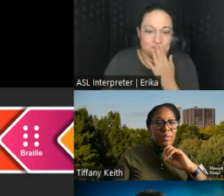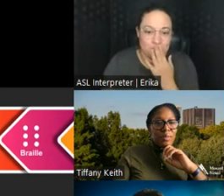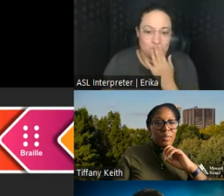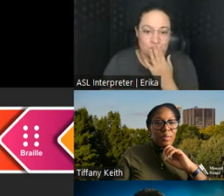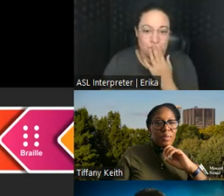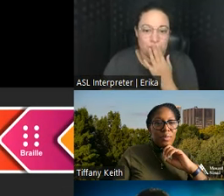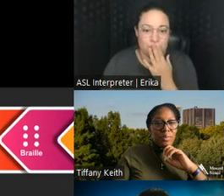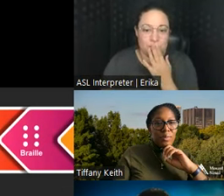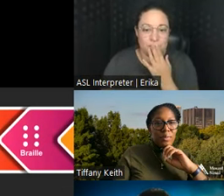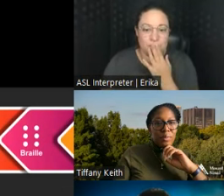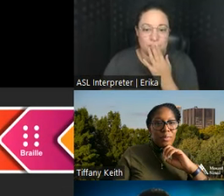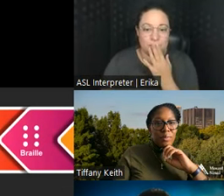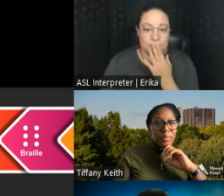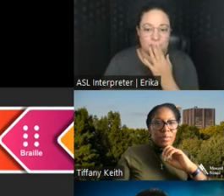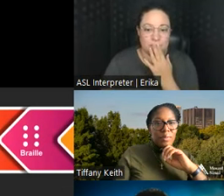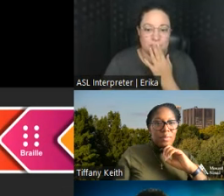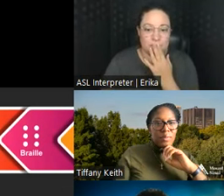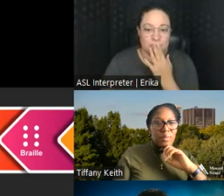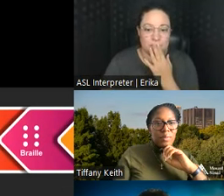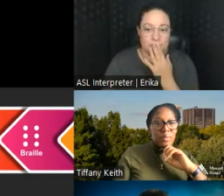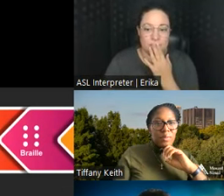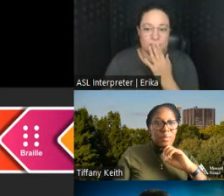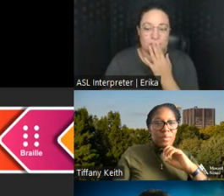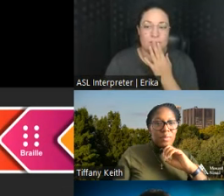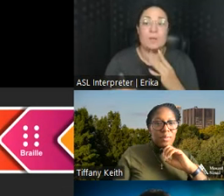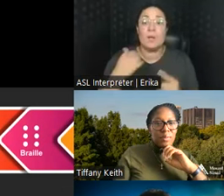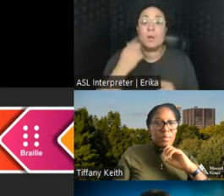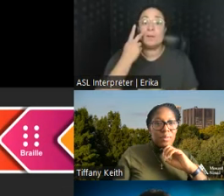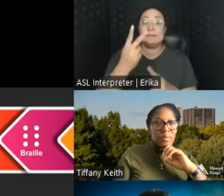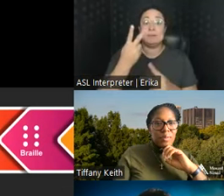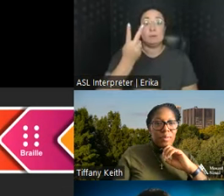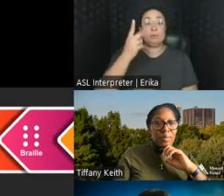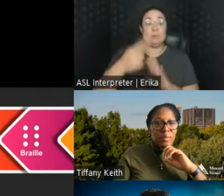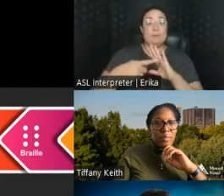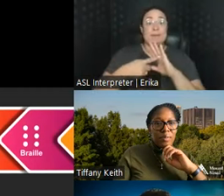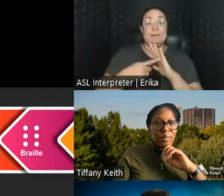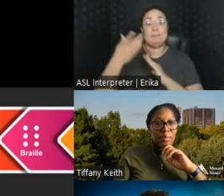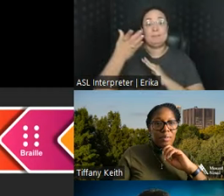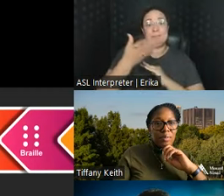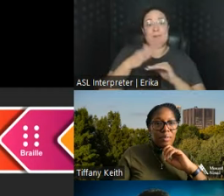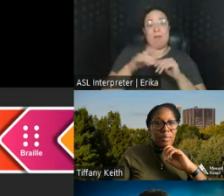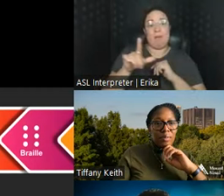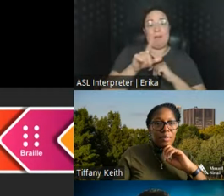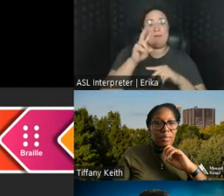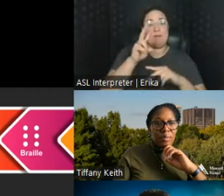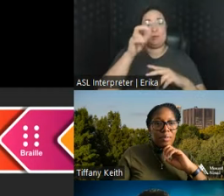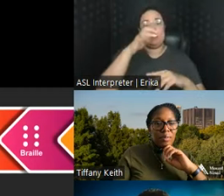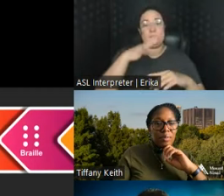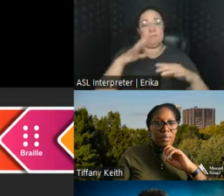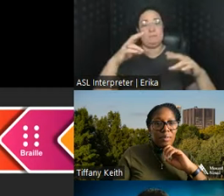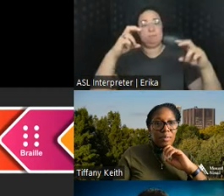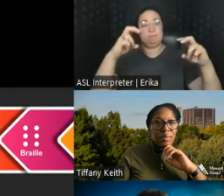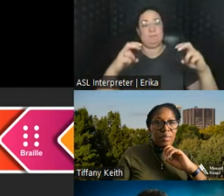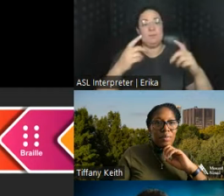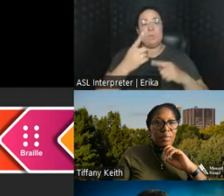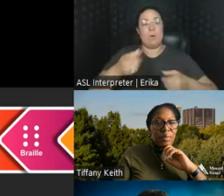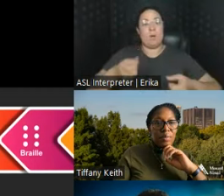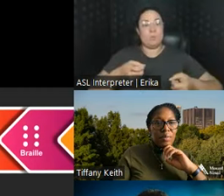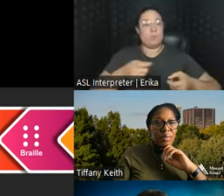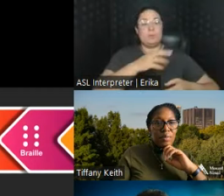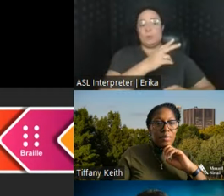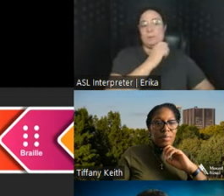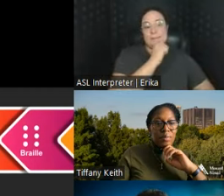right? So interacting with wheelchair users, we see two examples here. On the left, we see two gentlemen sitting down. One is a wheelchair user, one is